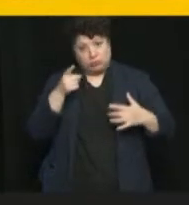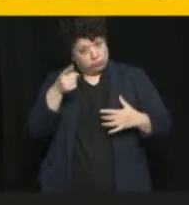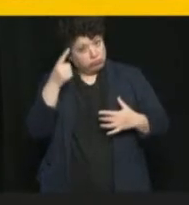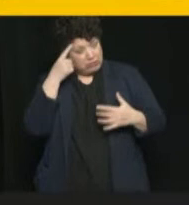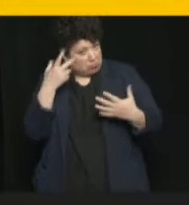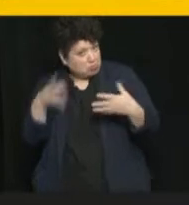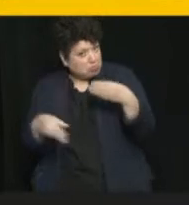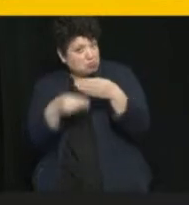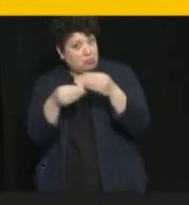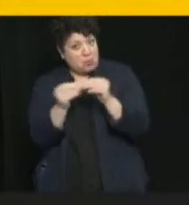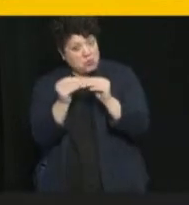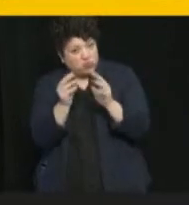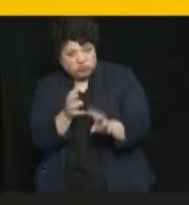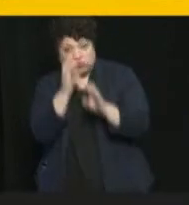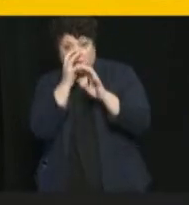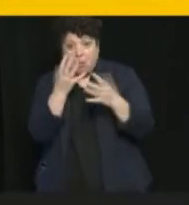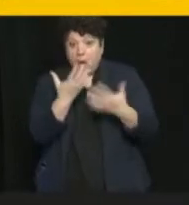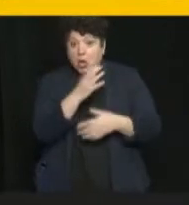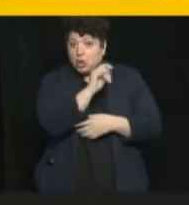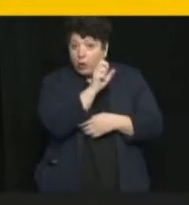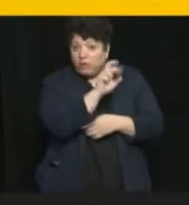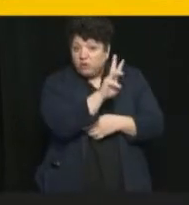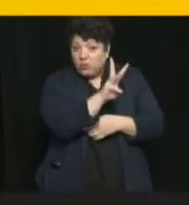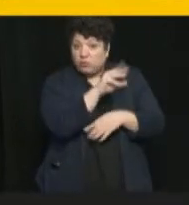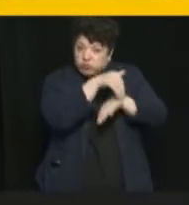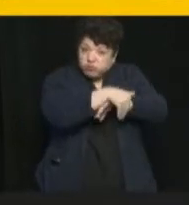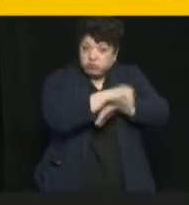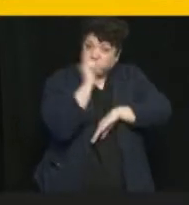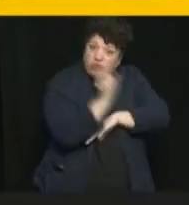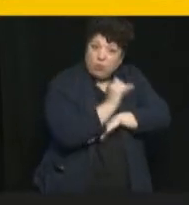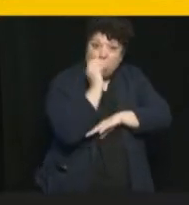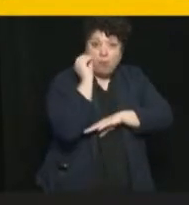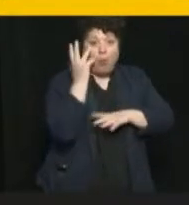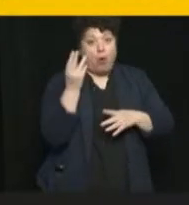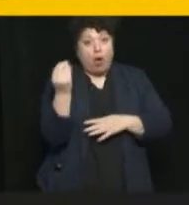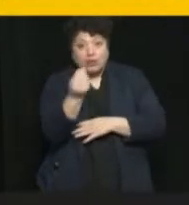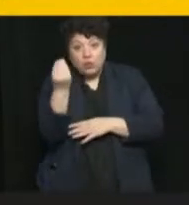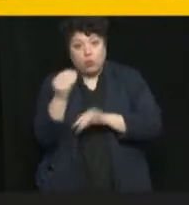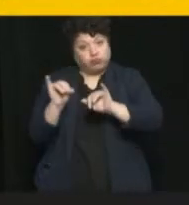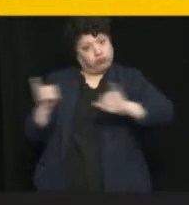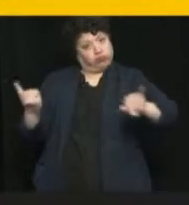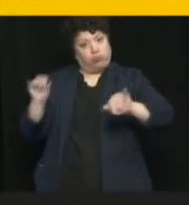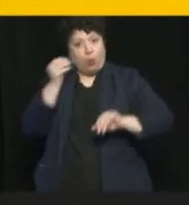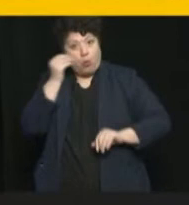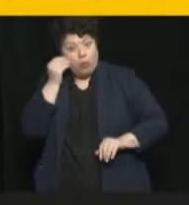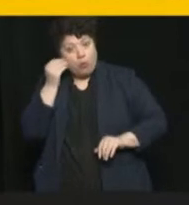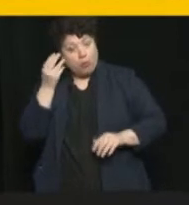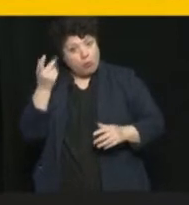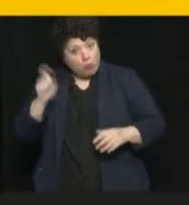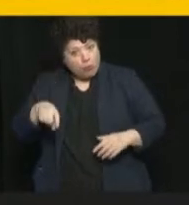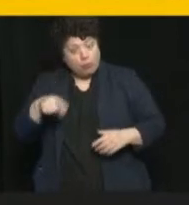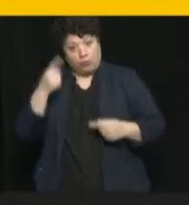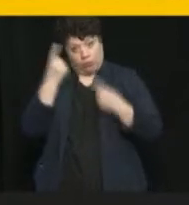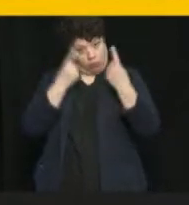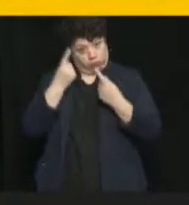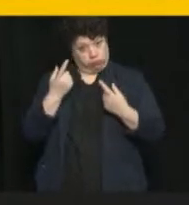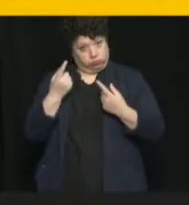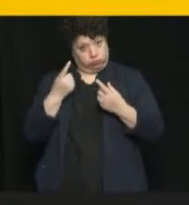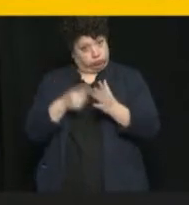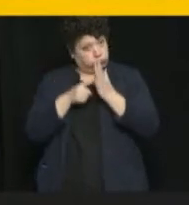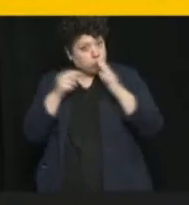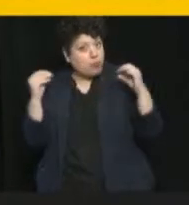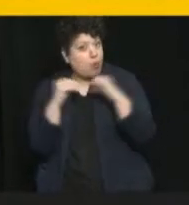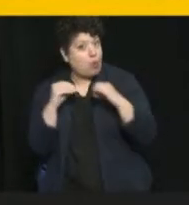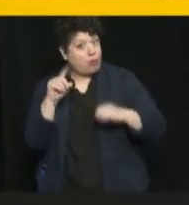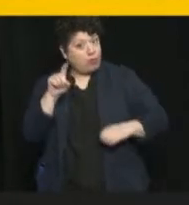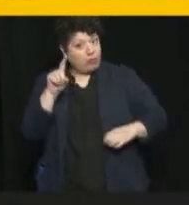to curfew or stay-at-home order like we saw in Ontario? Should we be going further? I'm asking the question because, for example,